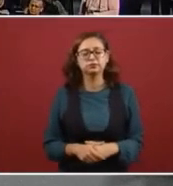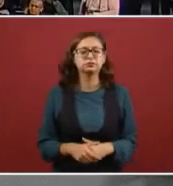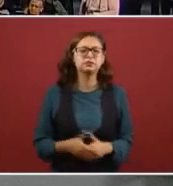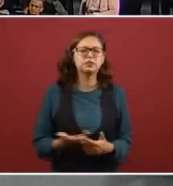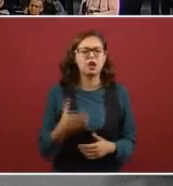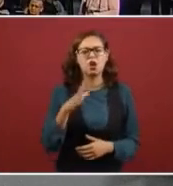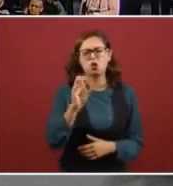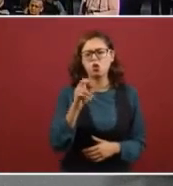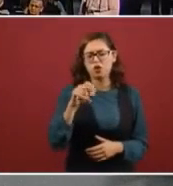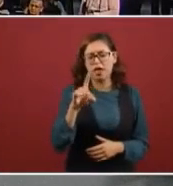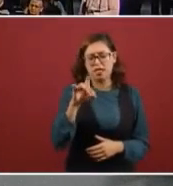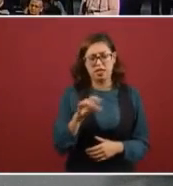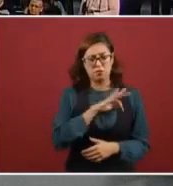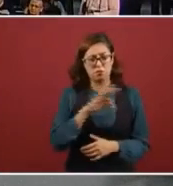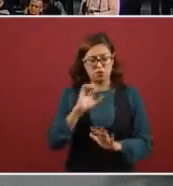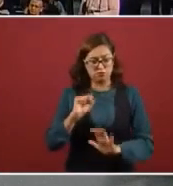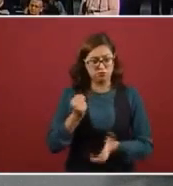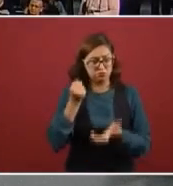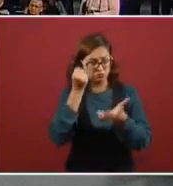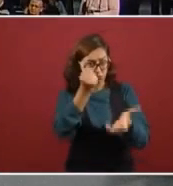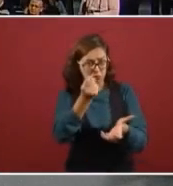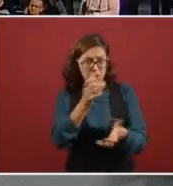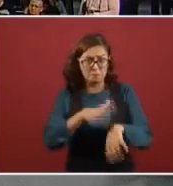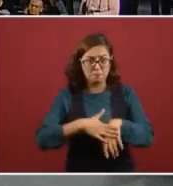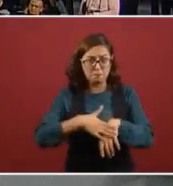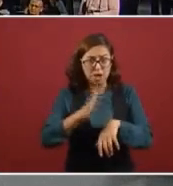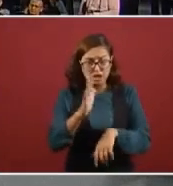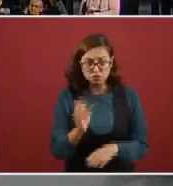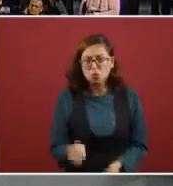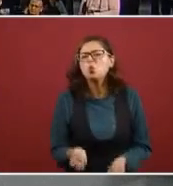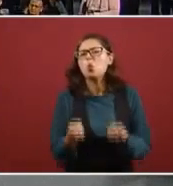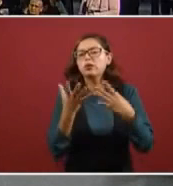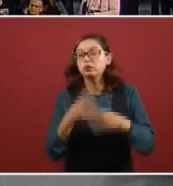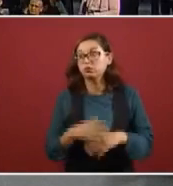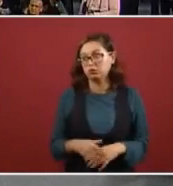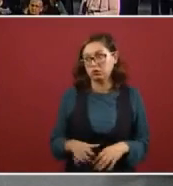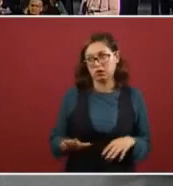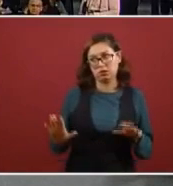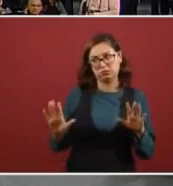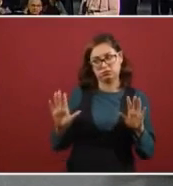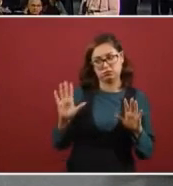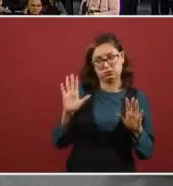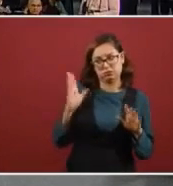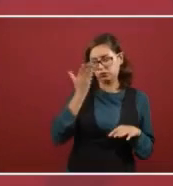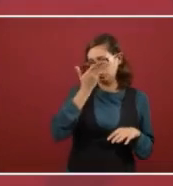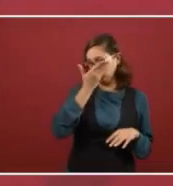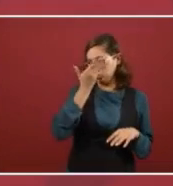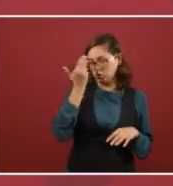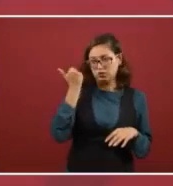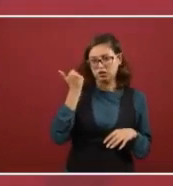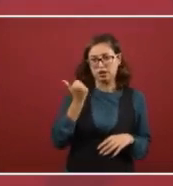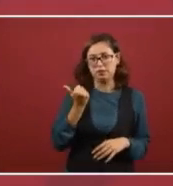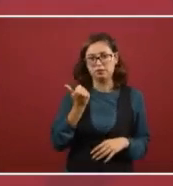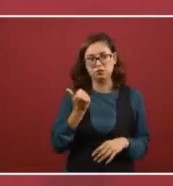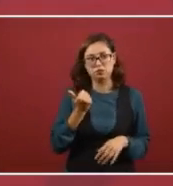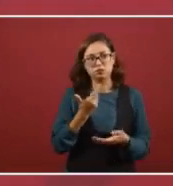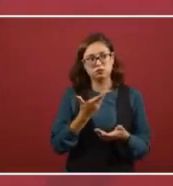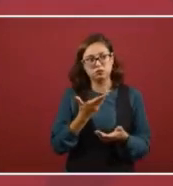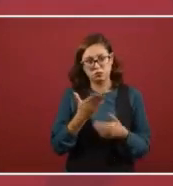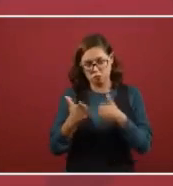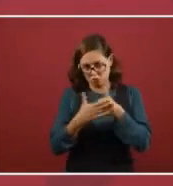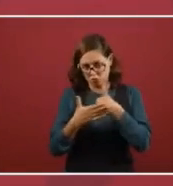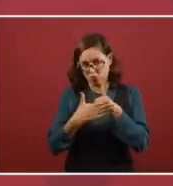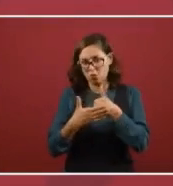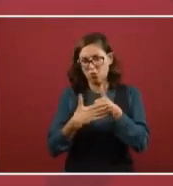CONADE? So what would be the increase for CONAVE? Tenemos que ver So we'll have to look at that. So the people that are in charge of